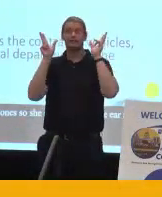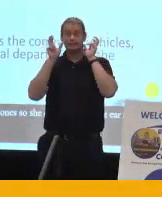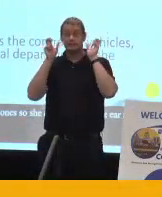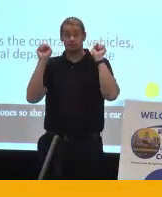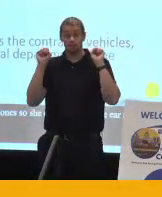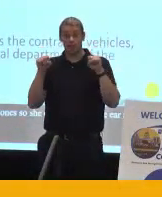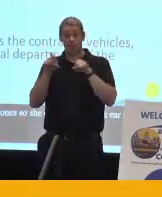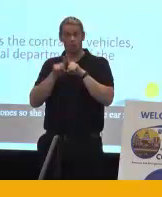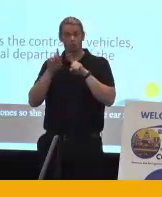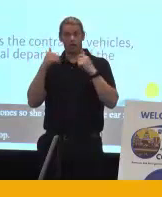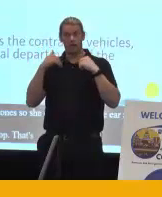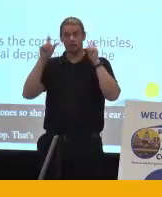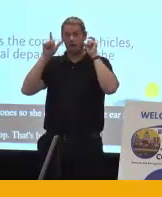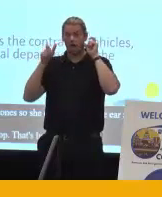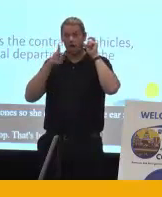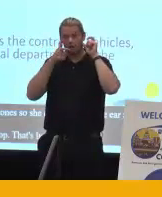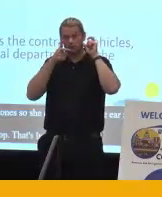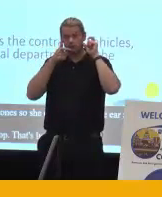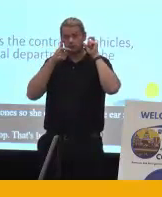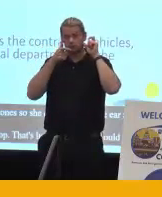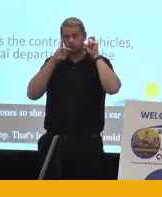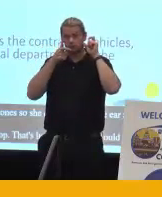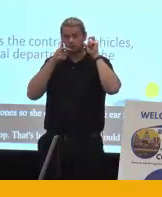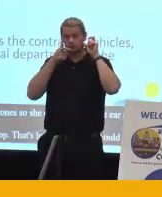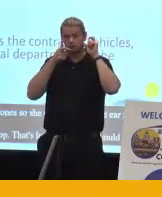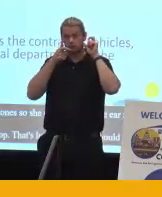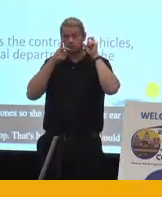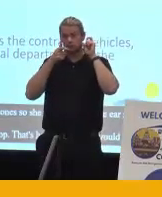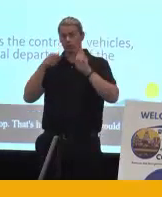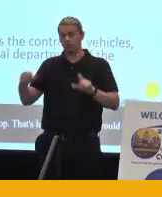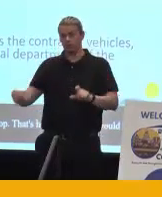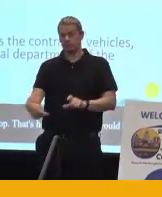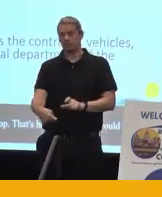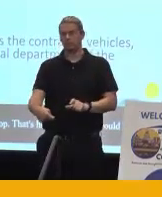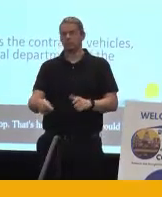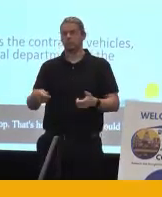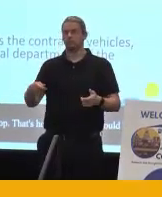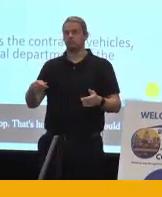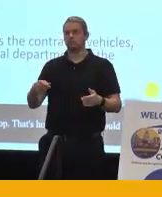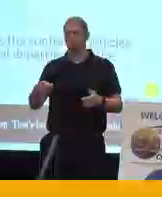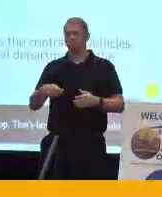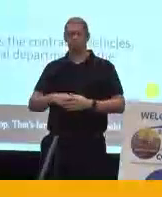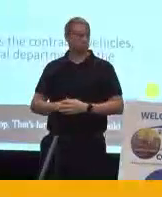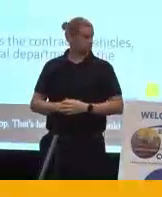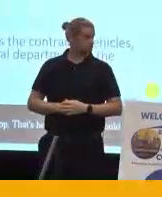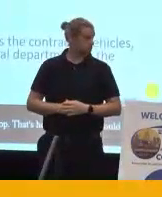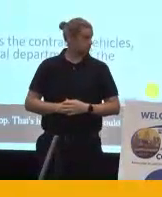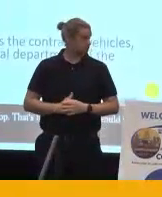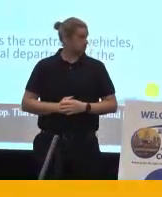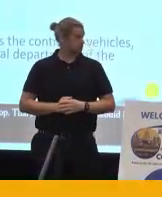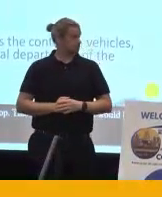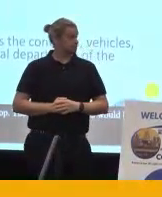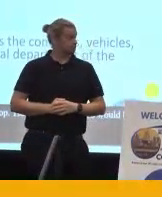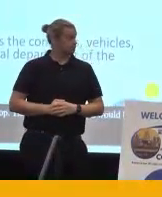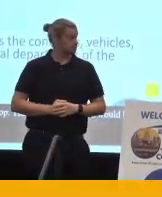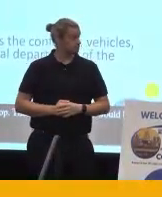also has the microphone and it's USB. So it doesn't just plug into the speaker or the microphone port. We